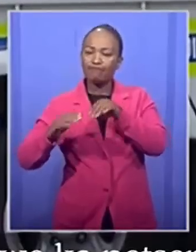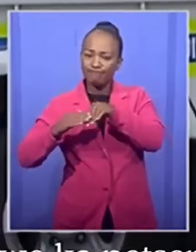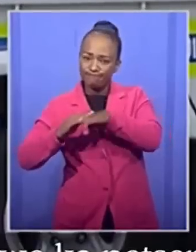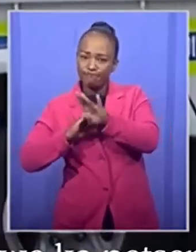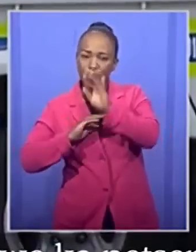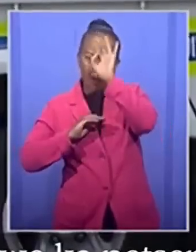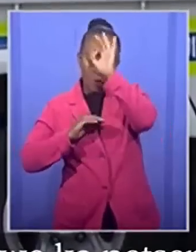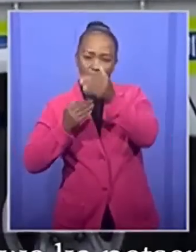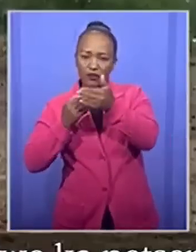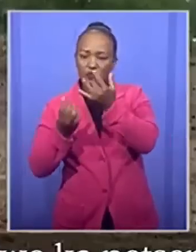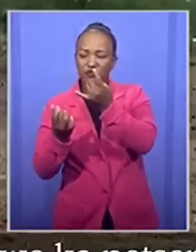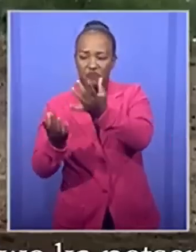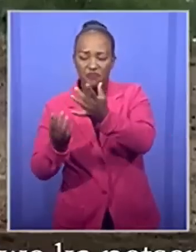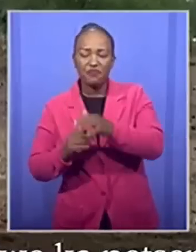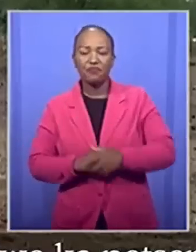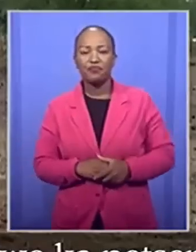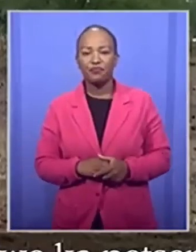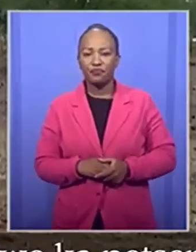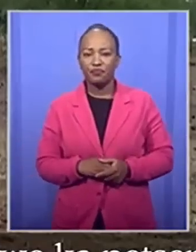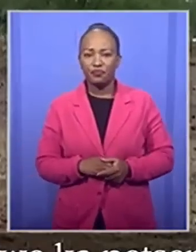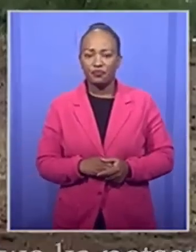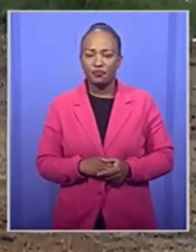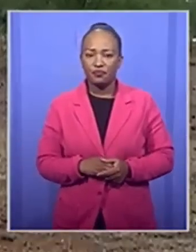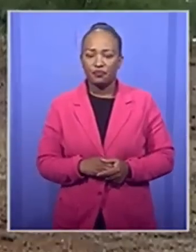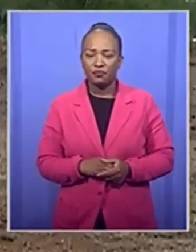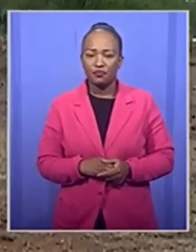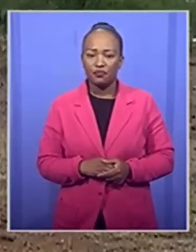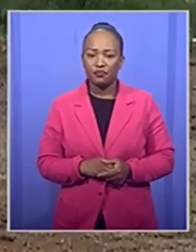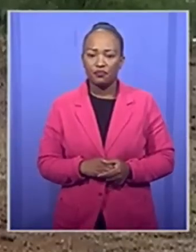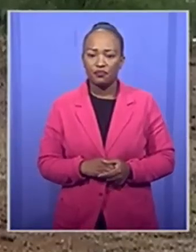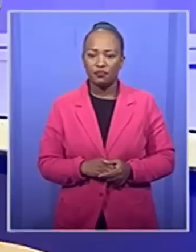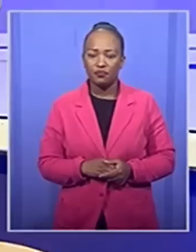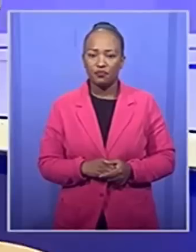se haufinyana. Thabiso Khadebe, ditaba tsa SABC Kimberley.